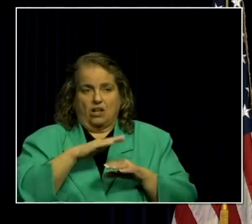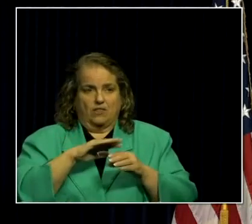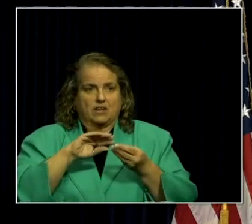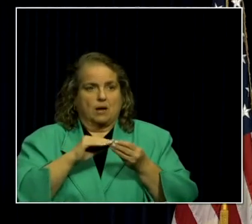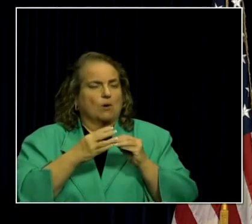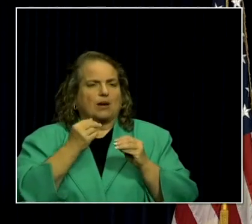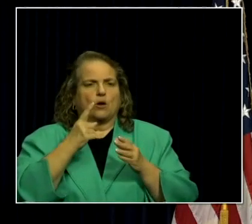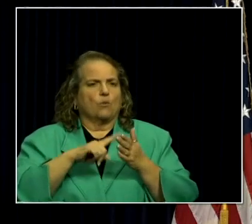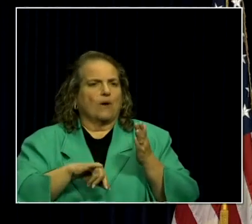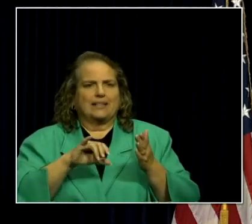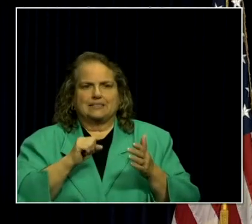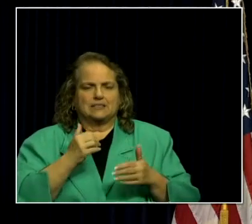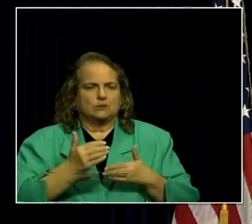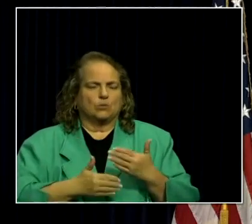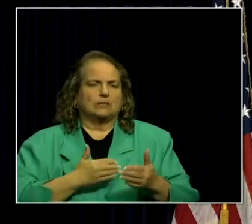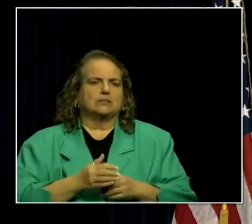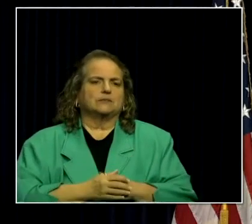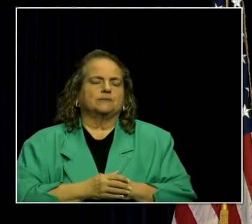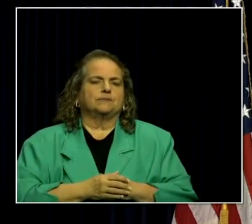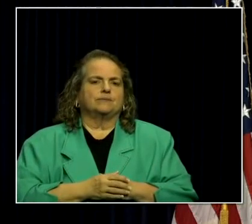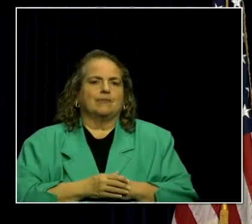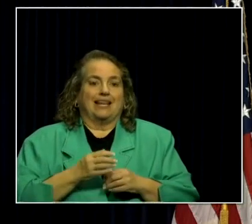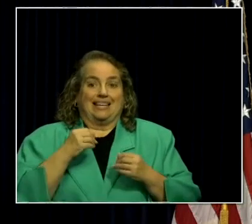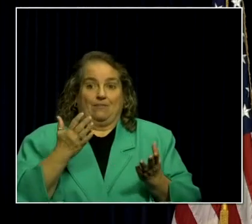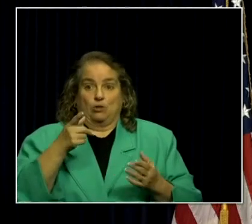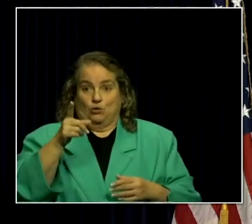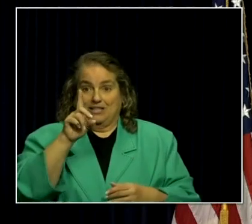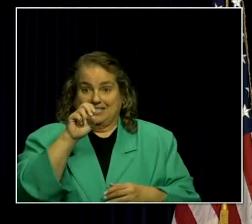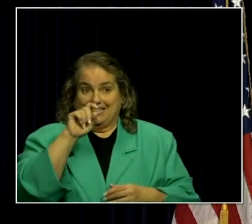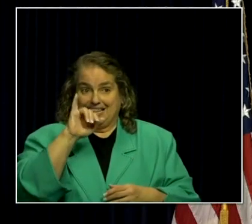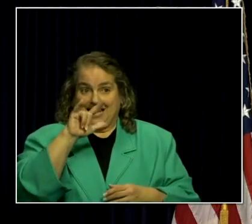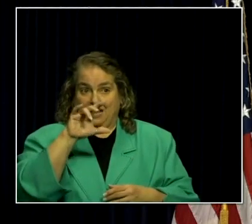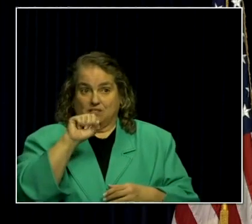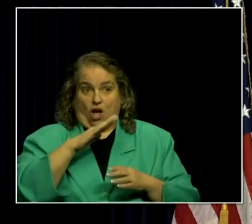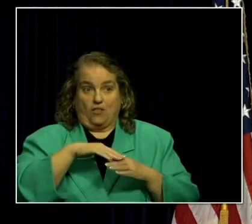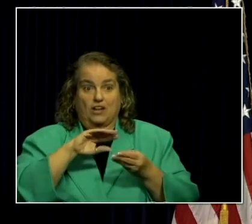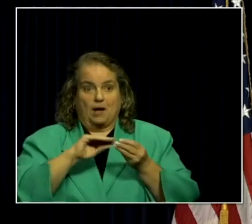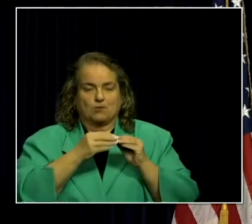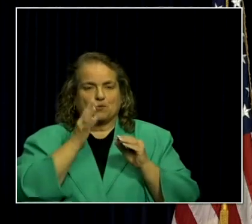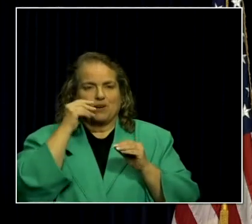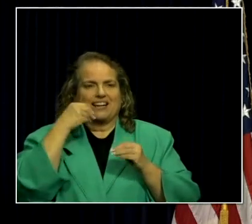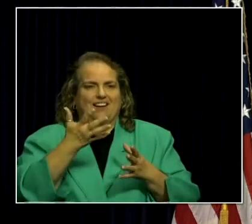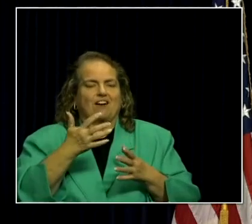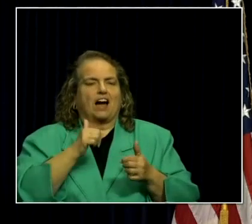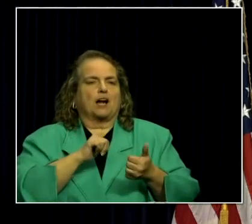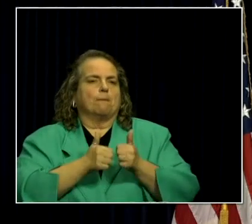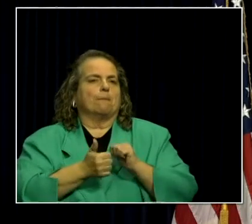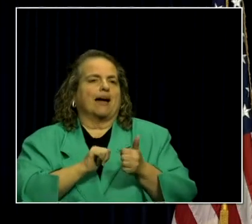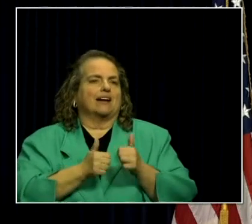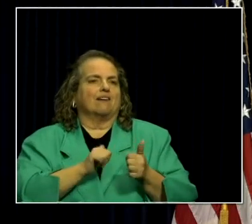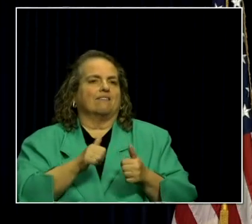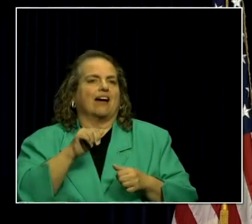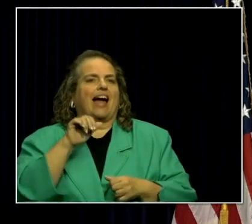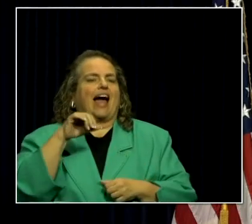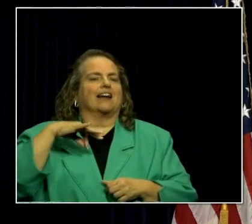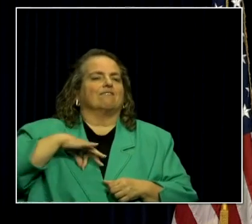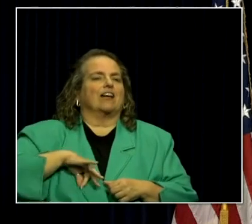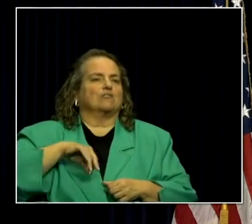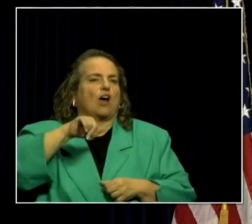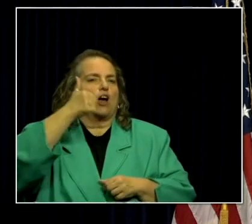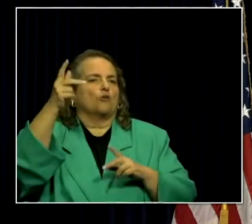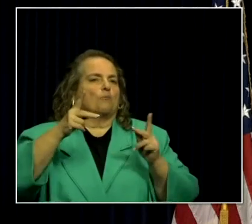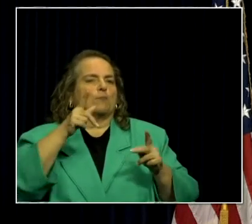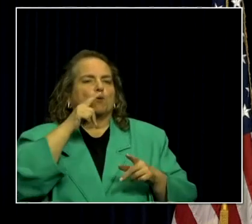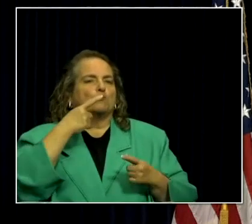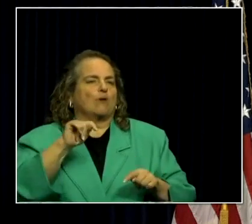the process? Giving details on the numbers would give a competitive advantage to everybody else that's out there trying to bid right now. And my